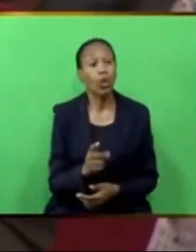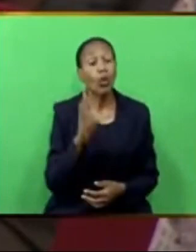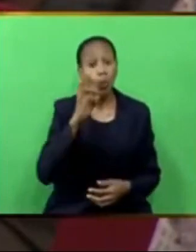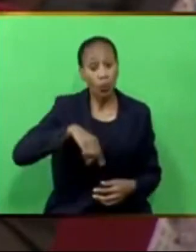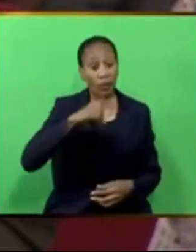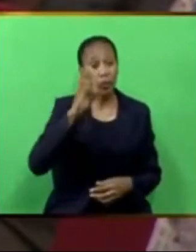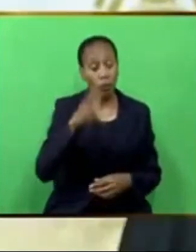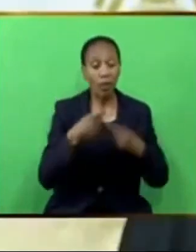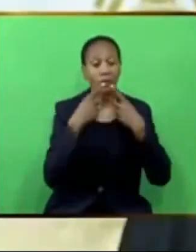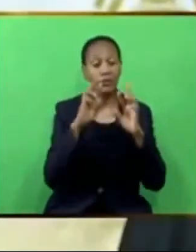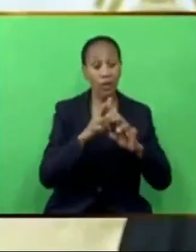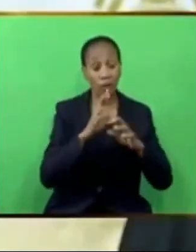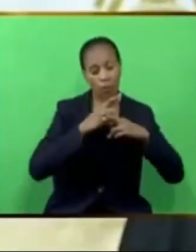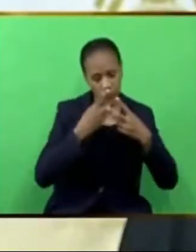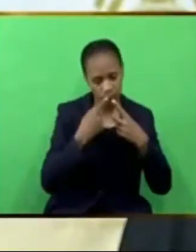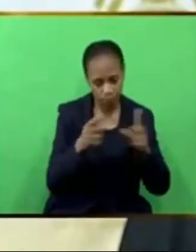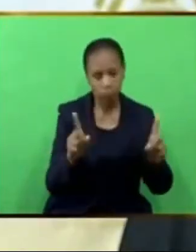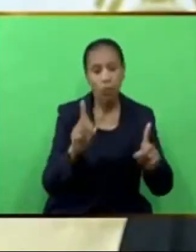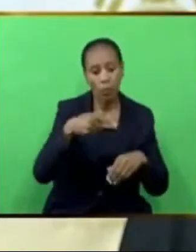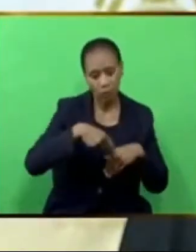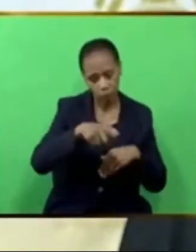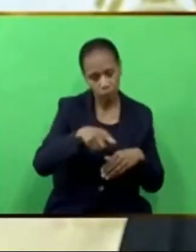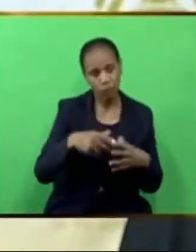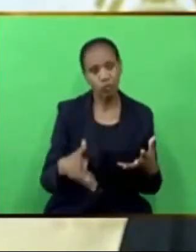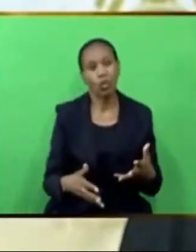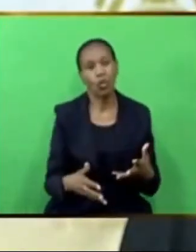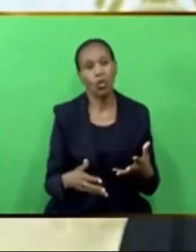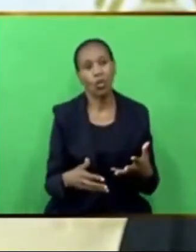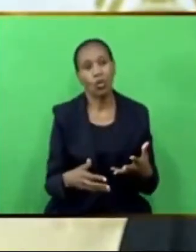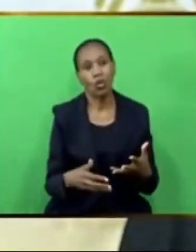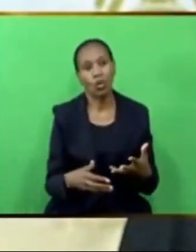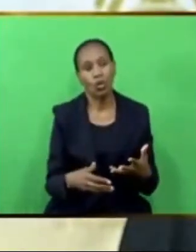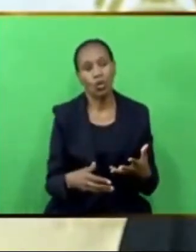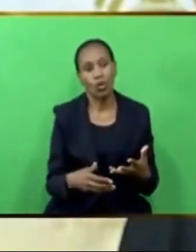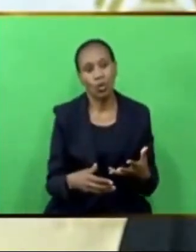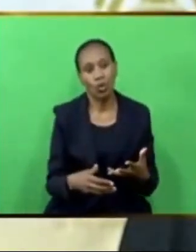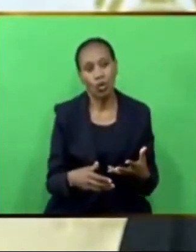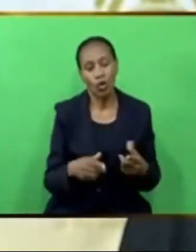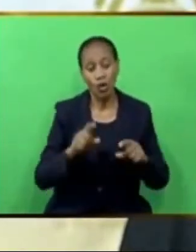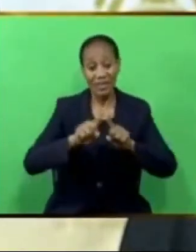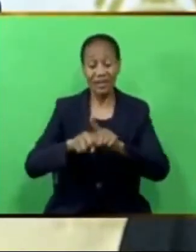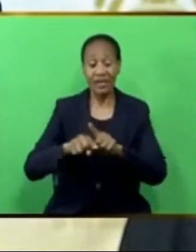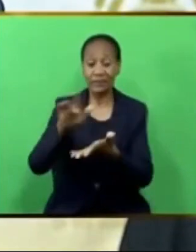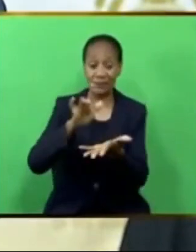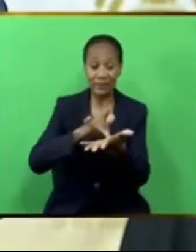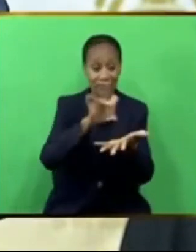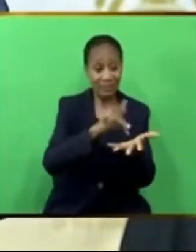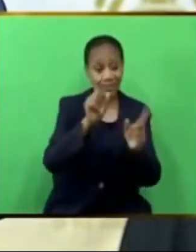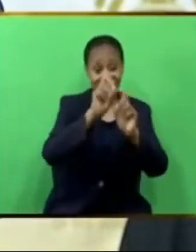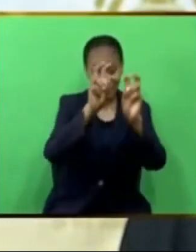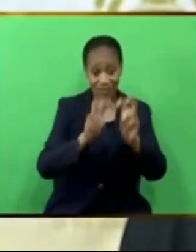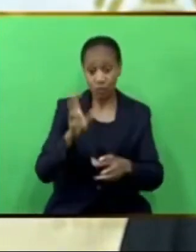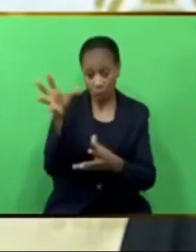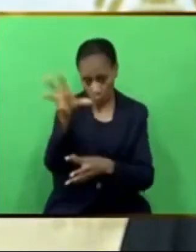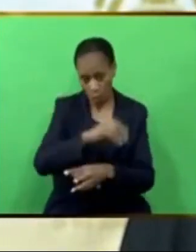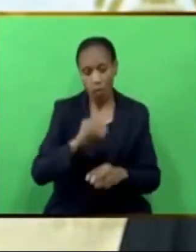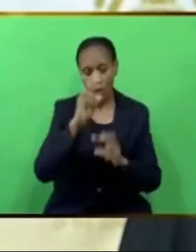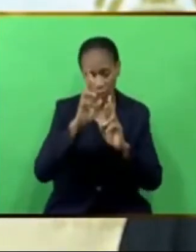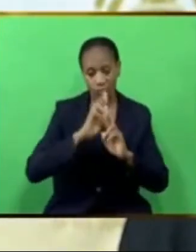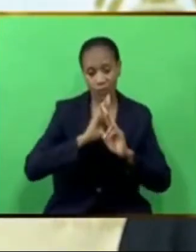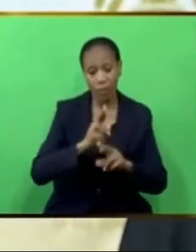the report on the independent review of Eskom's coal-fired power stations in the coming week.